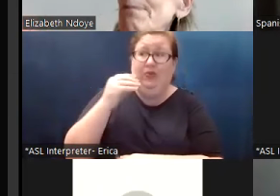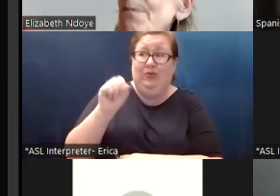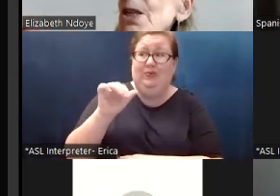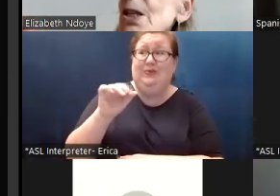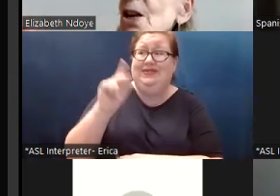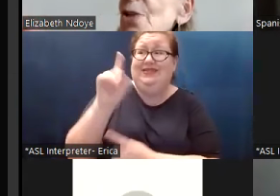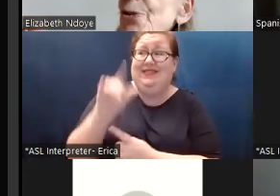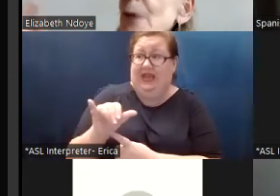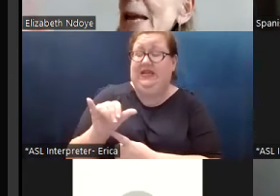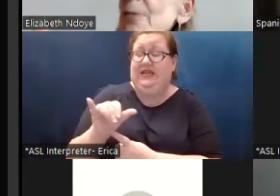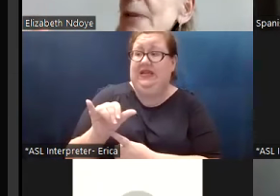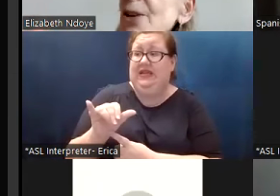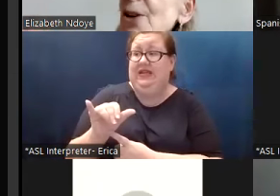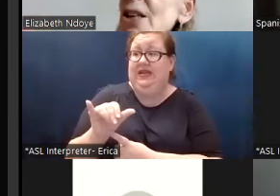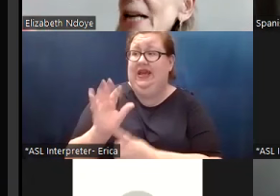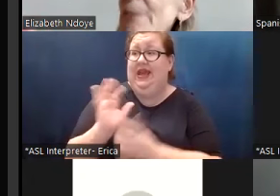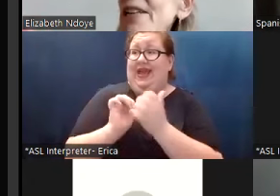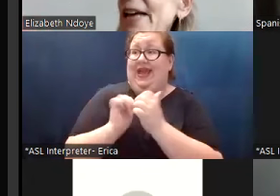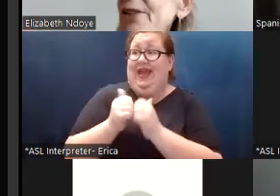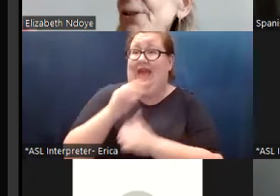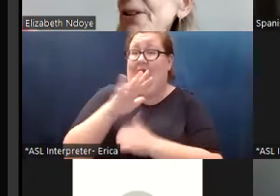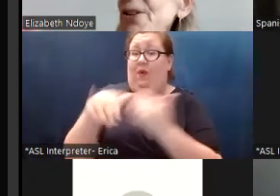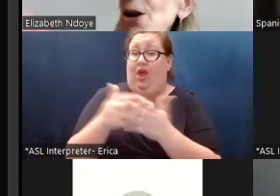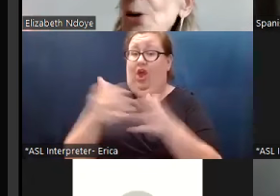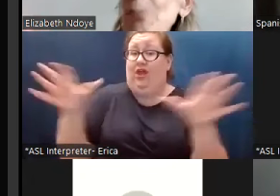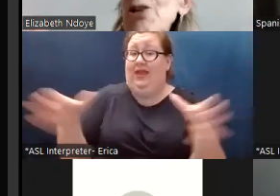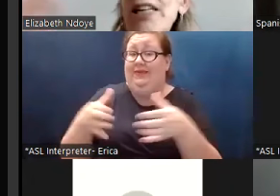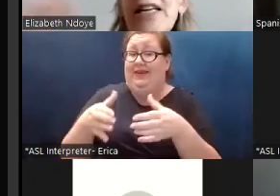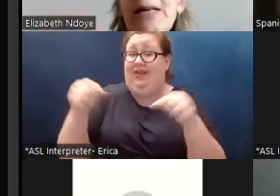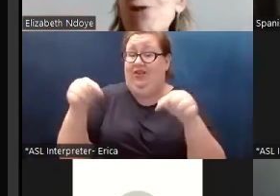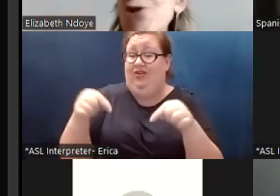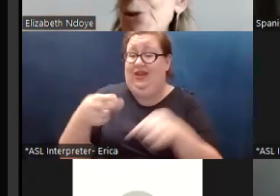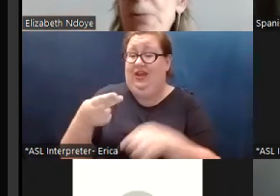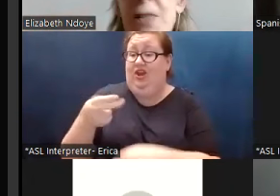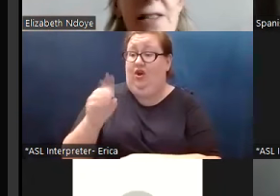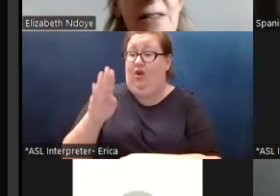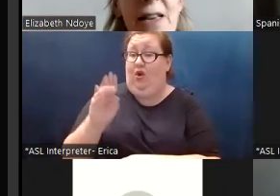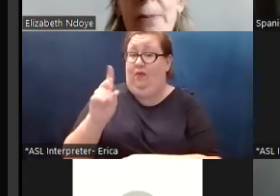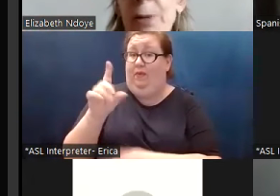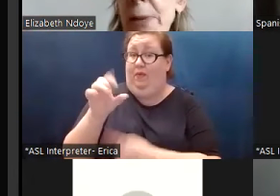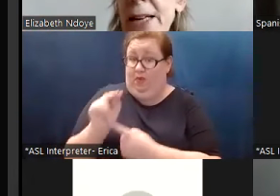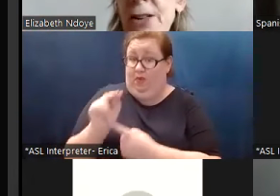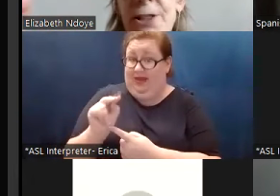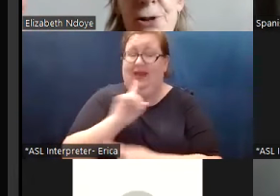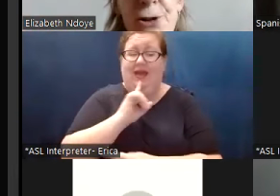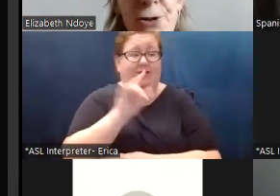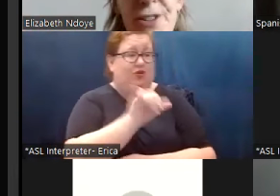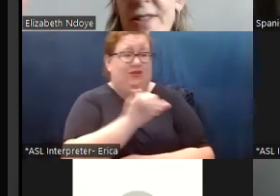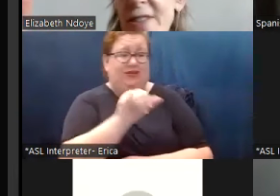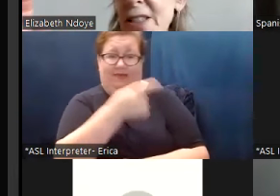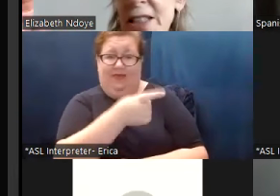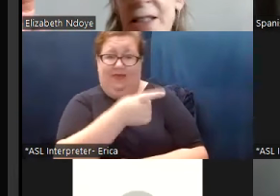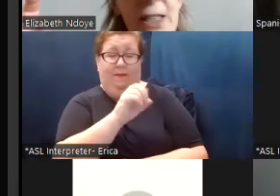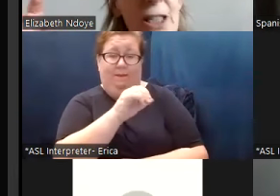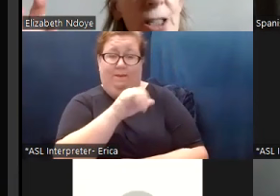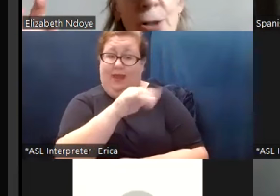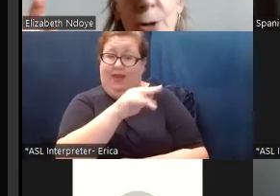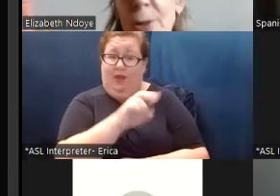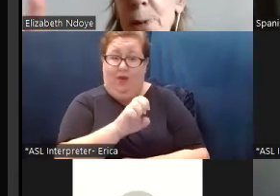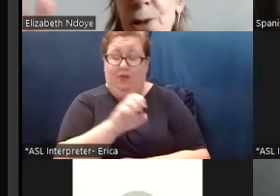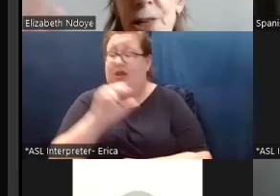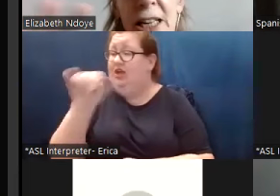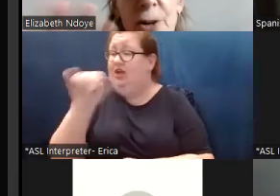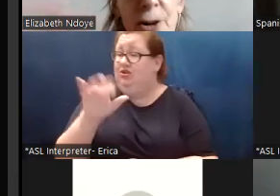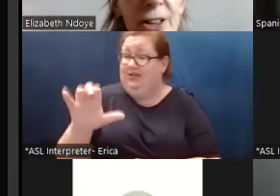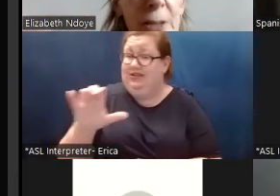and the way we all came together here in Hoboken, and I'm sure it was the same in Bayonne and Jersey City and